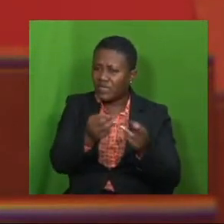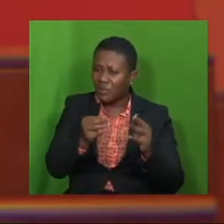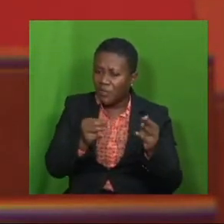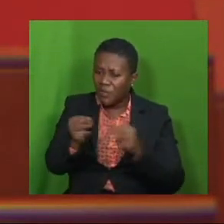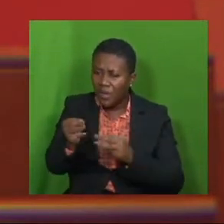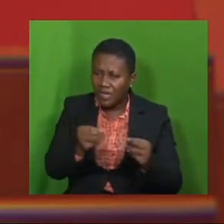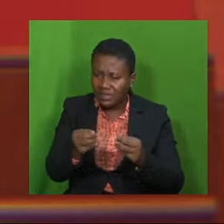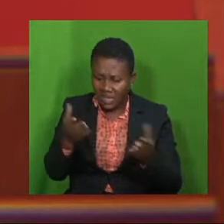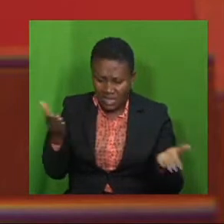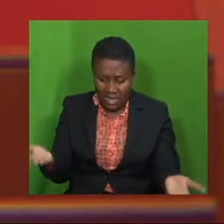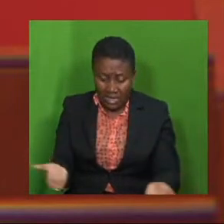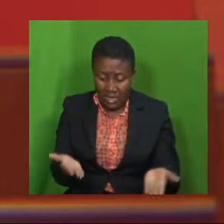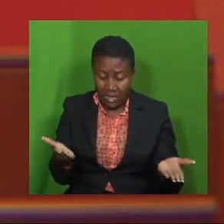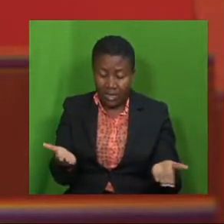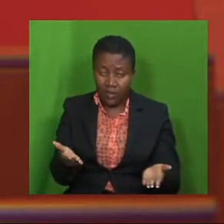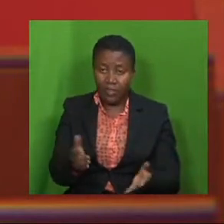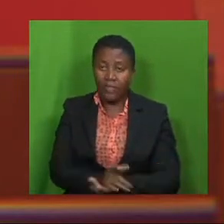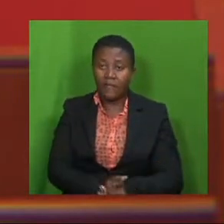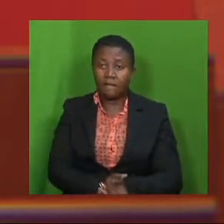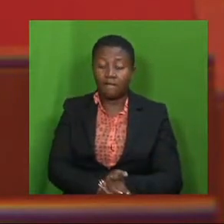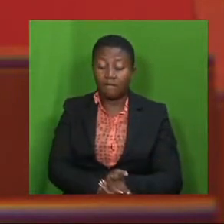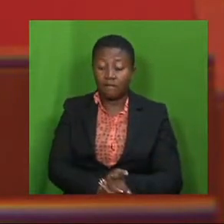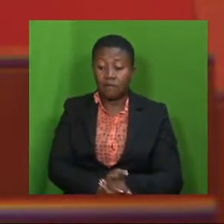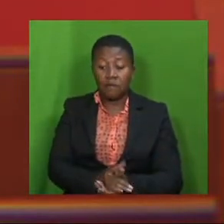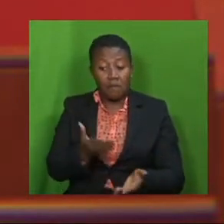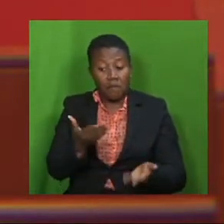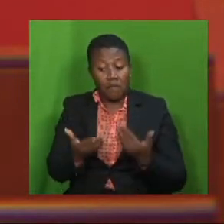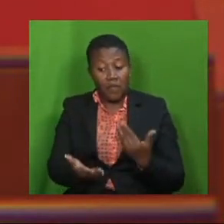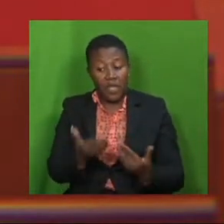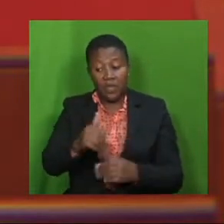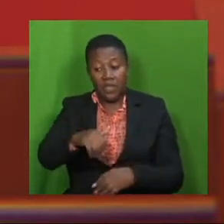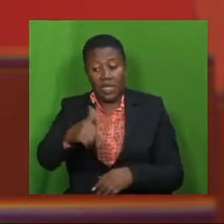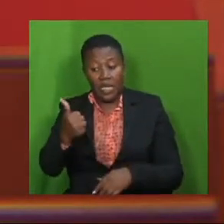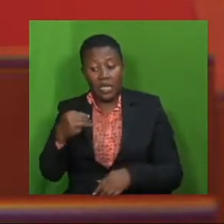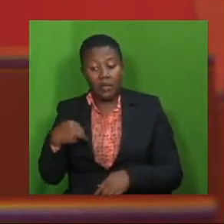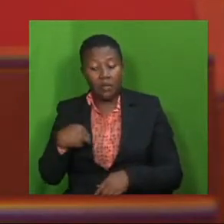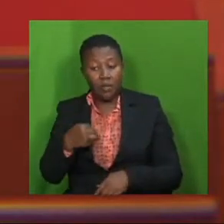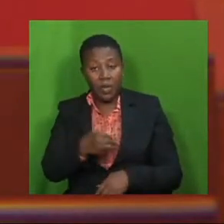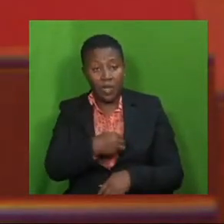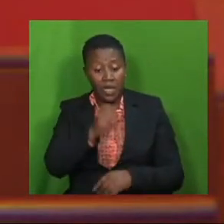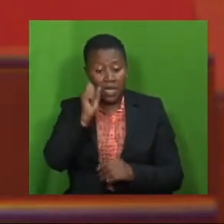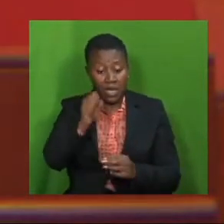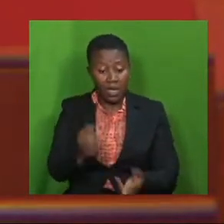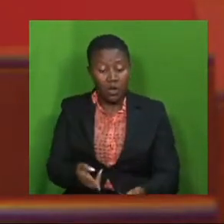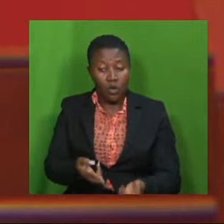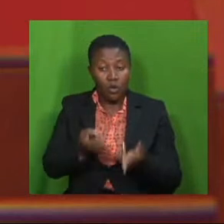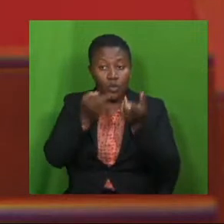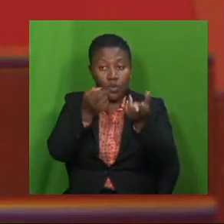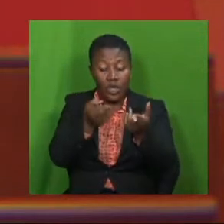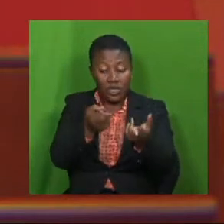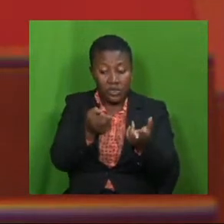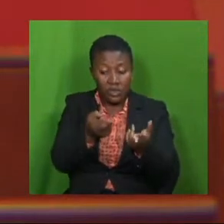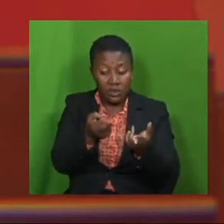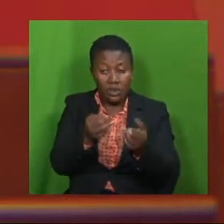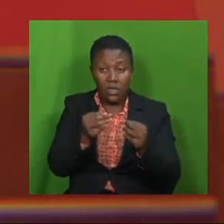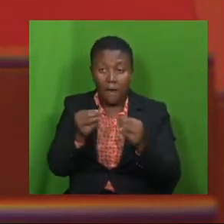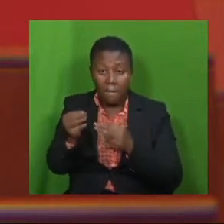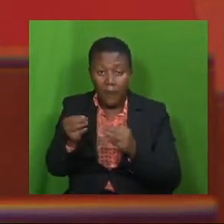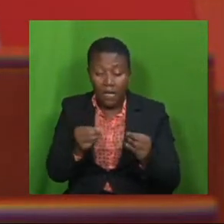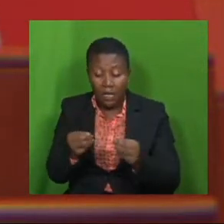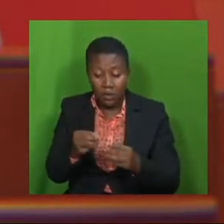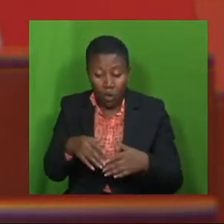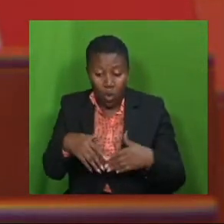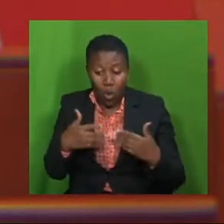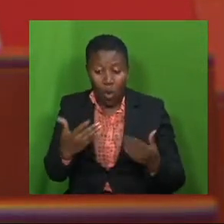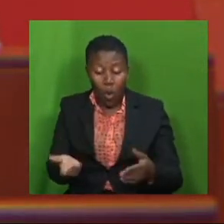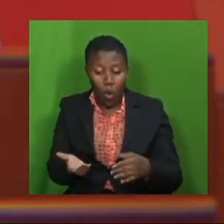of the House. It's either a member who raised the matter, or if the Speaker's